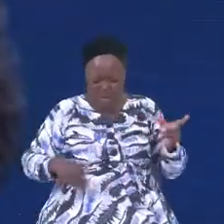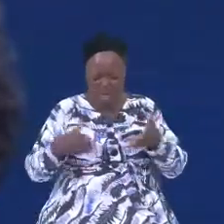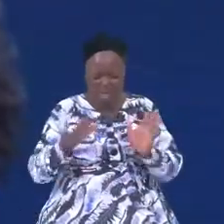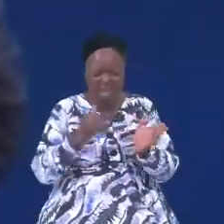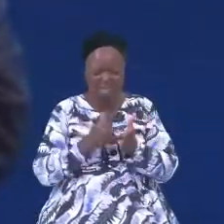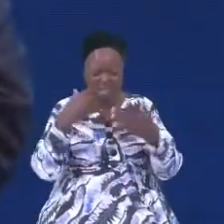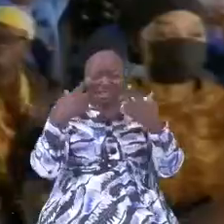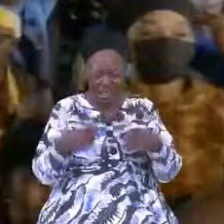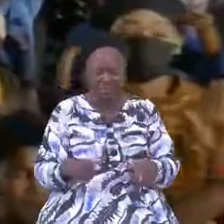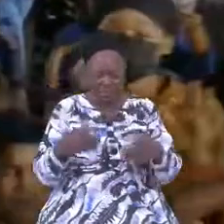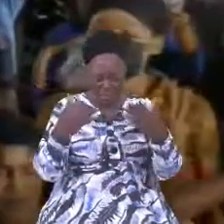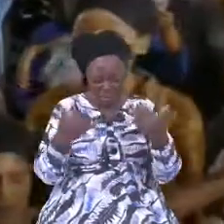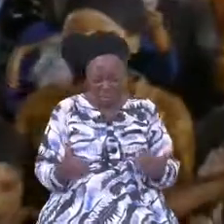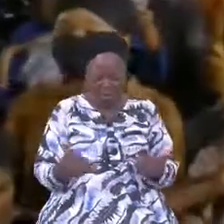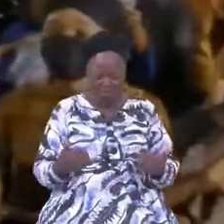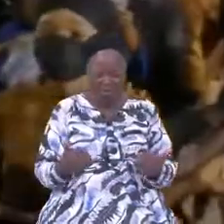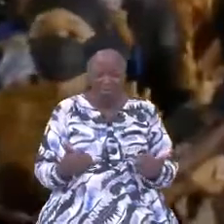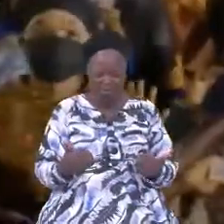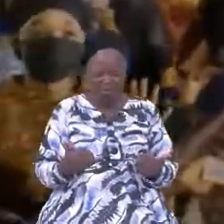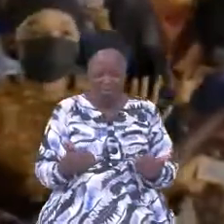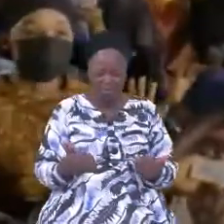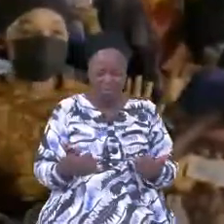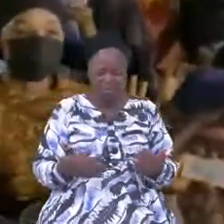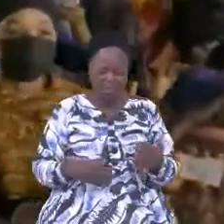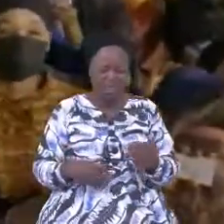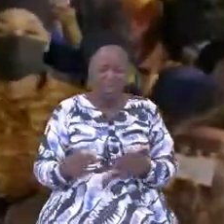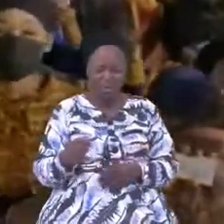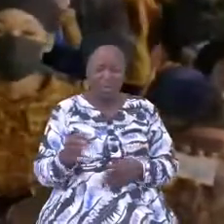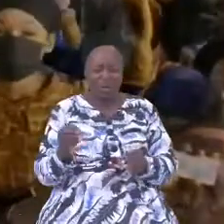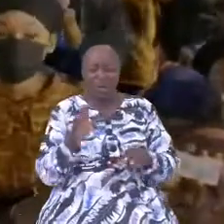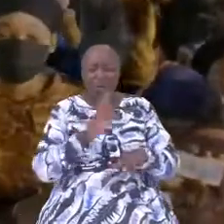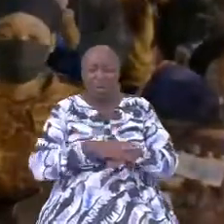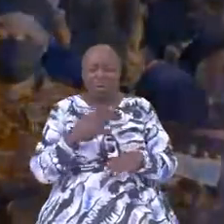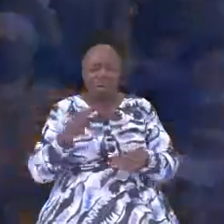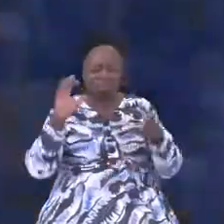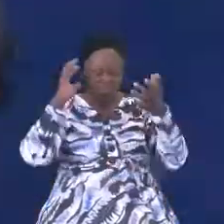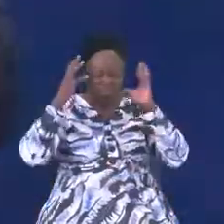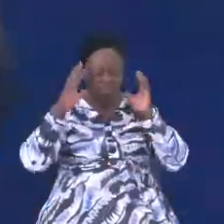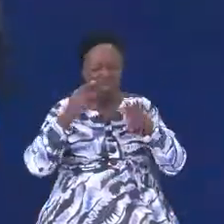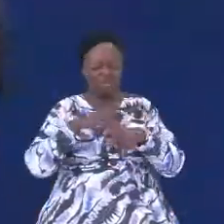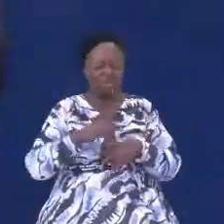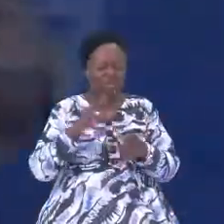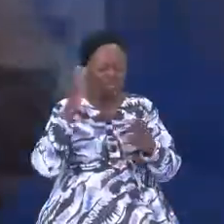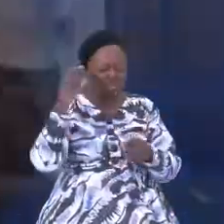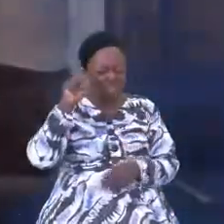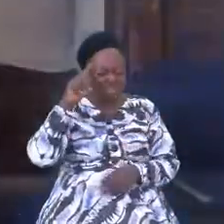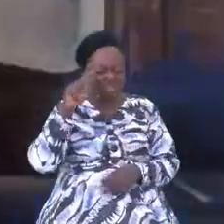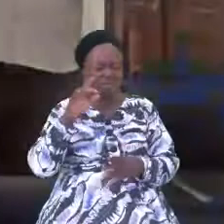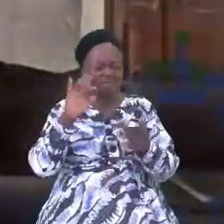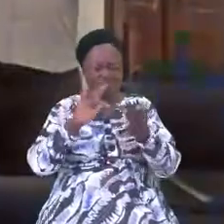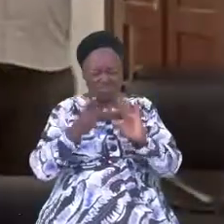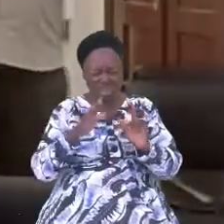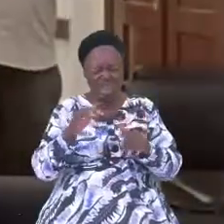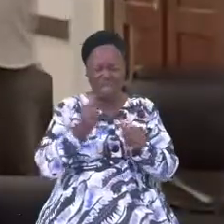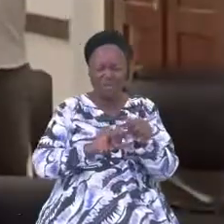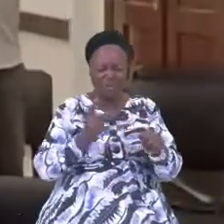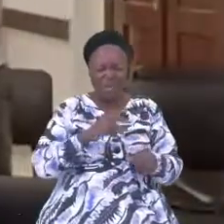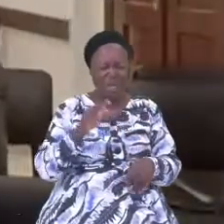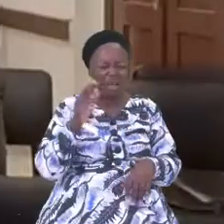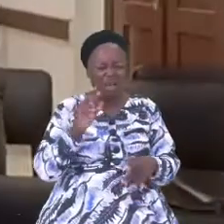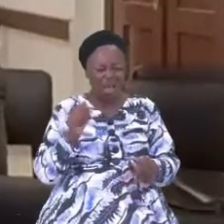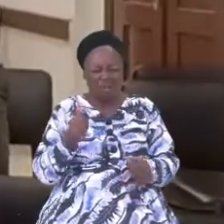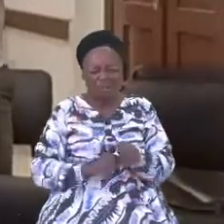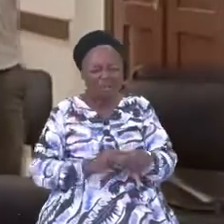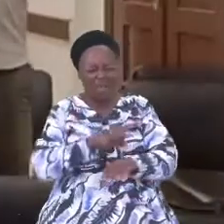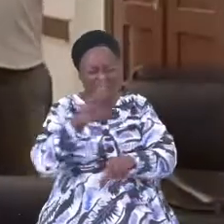it come to pass. Over the radio, television, online, everywhere, every nation, every